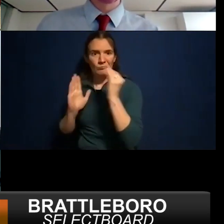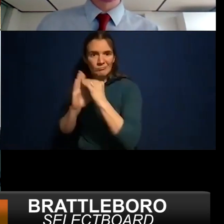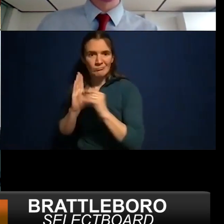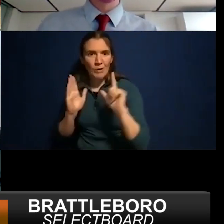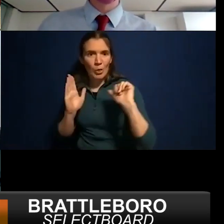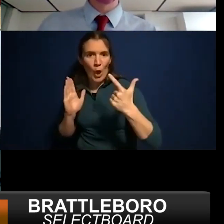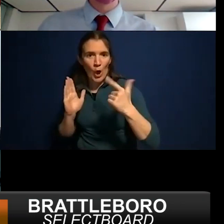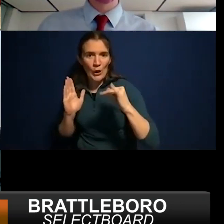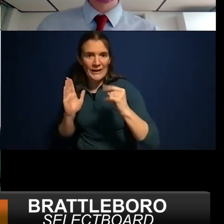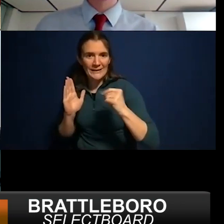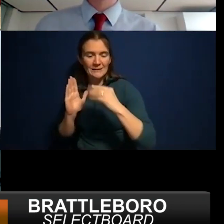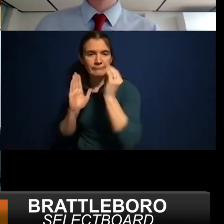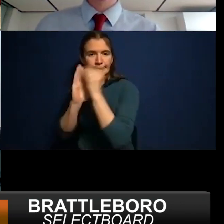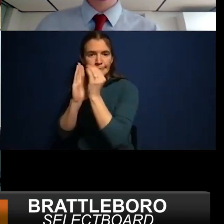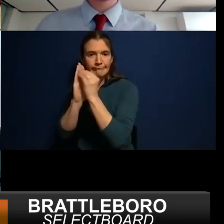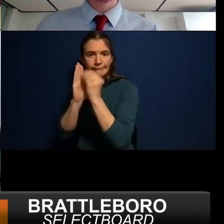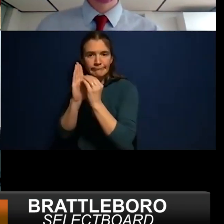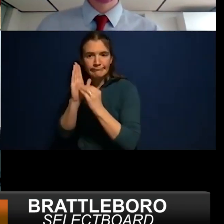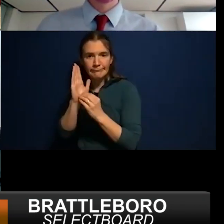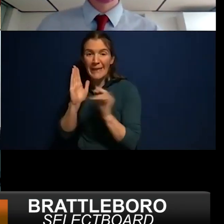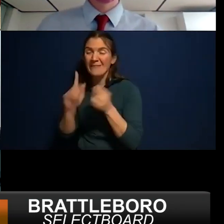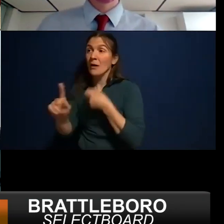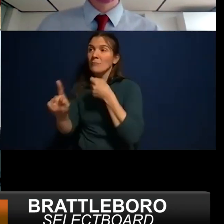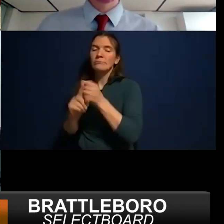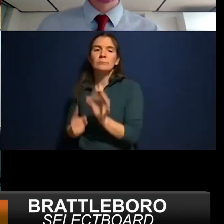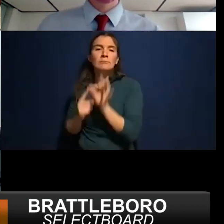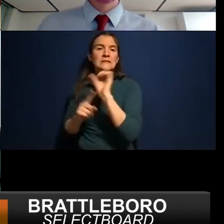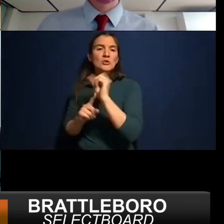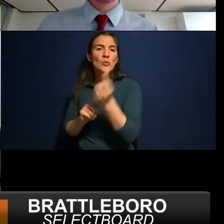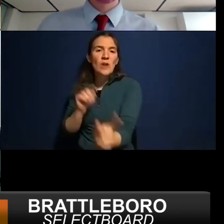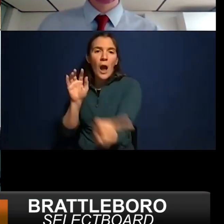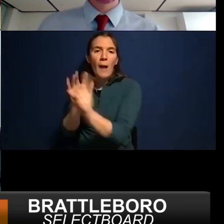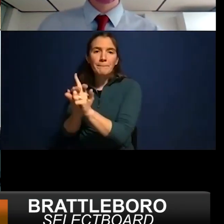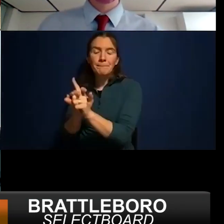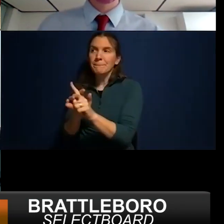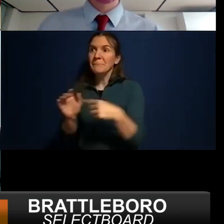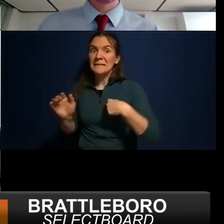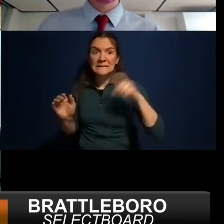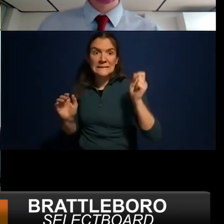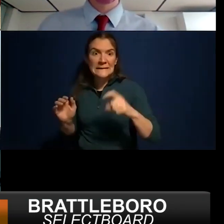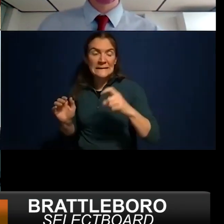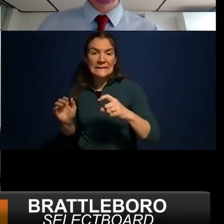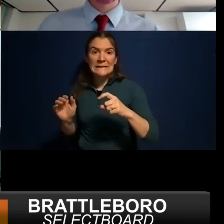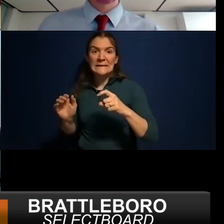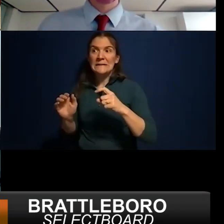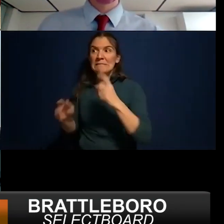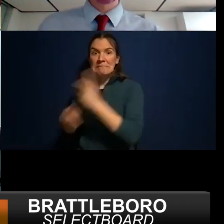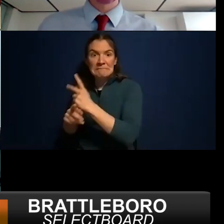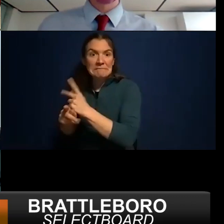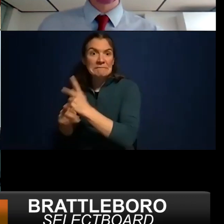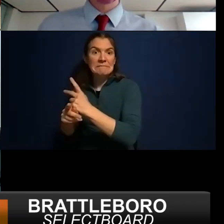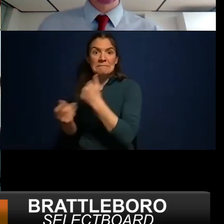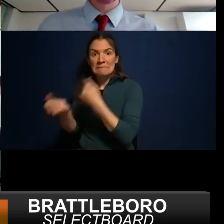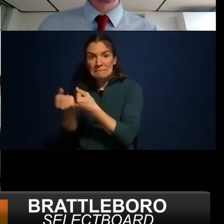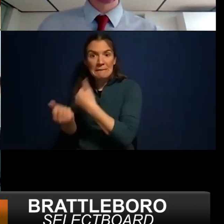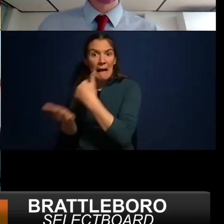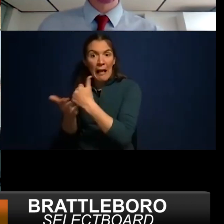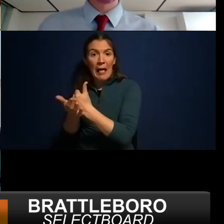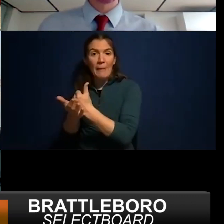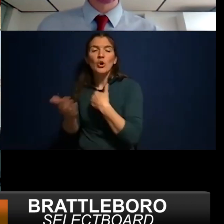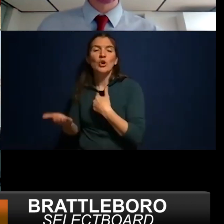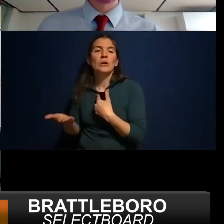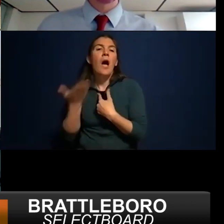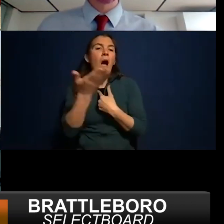where people have unusual needs. They could also be, you know,